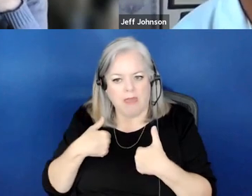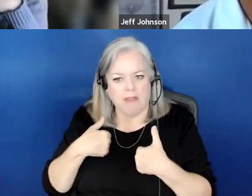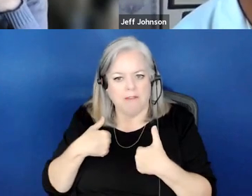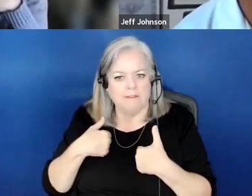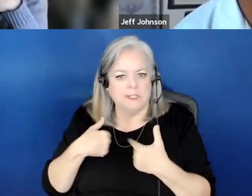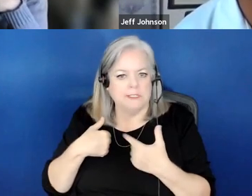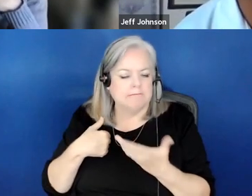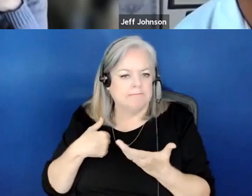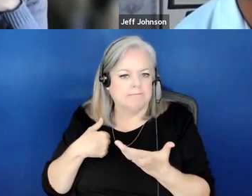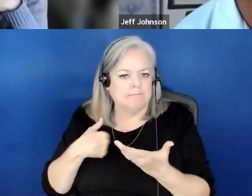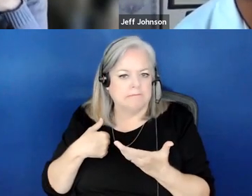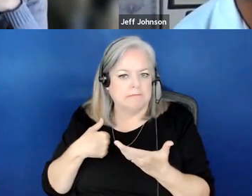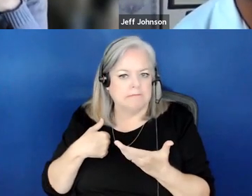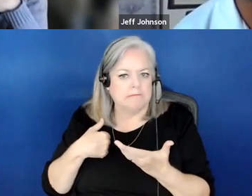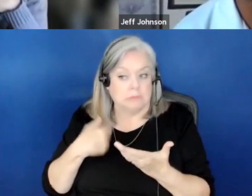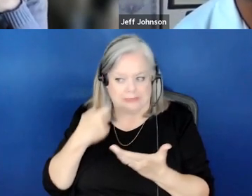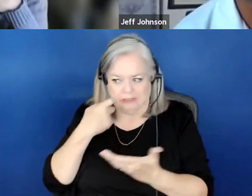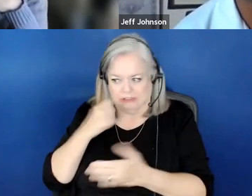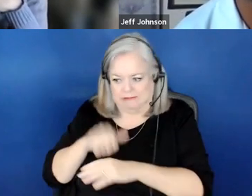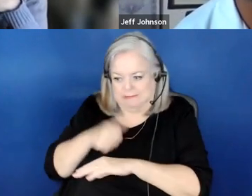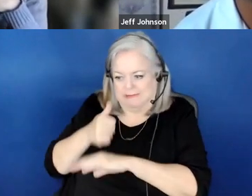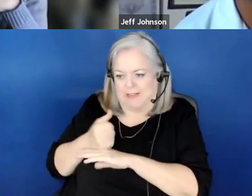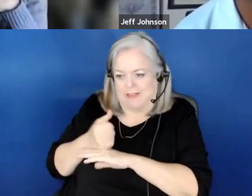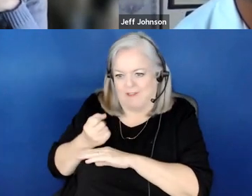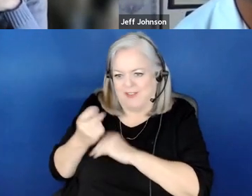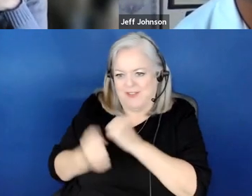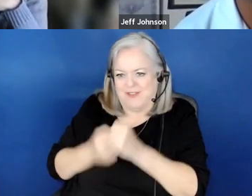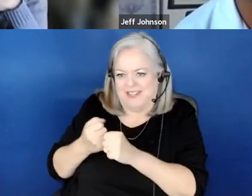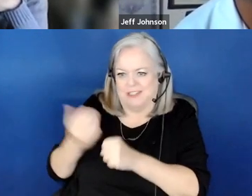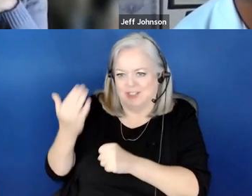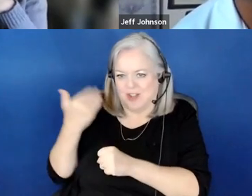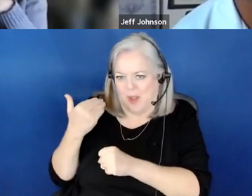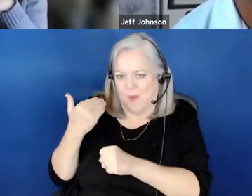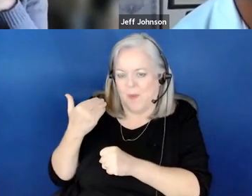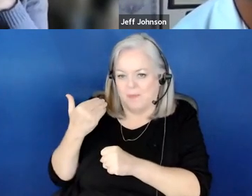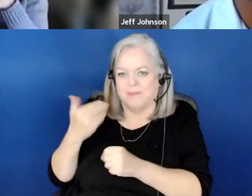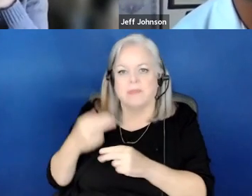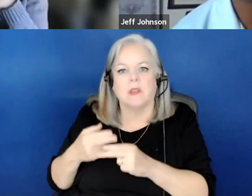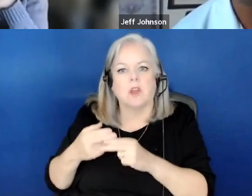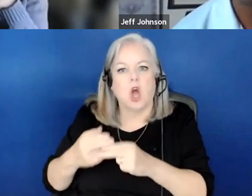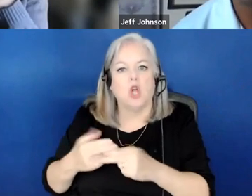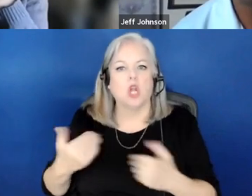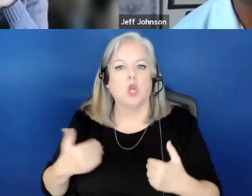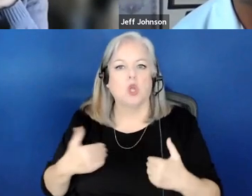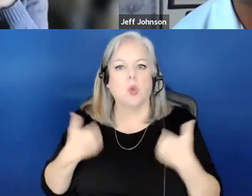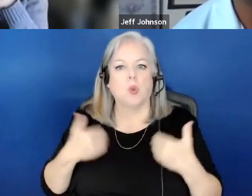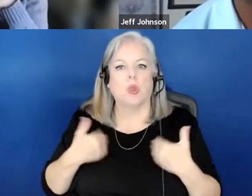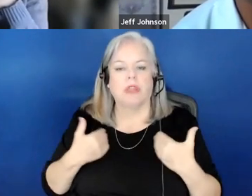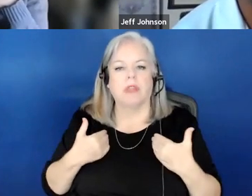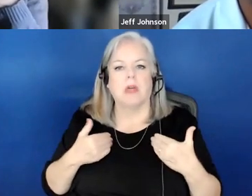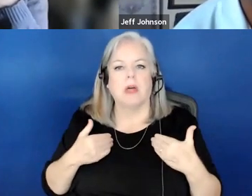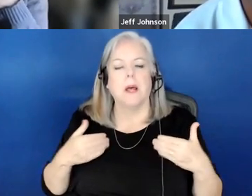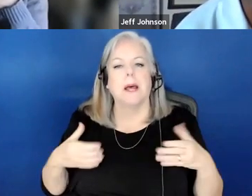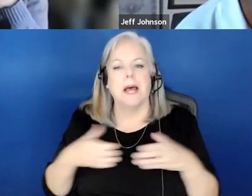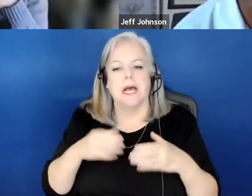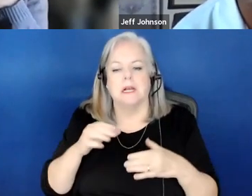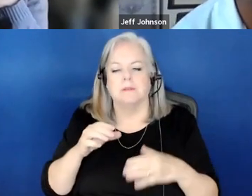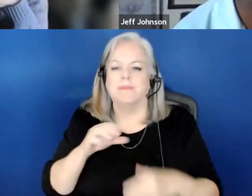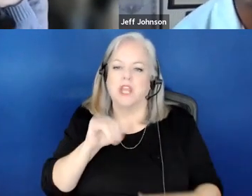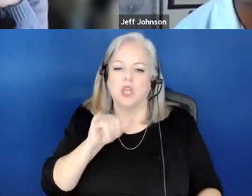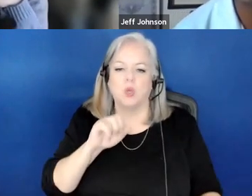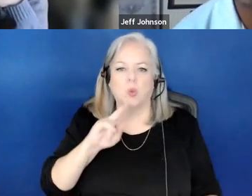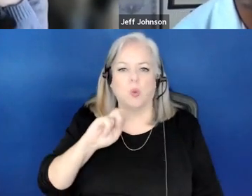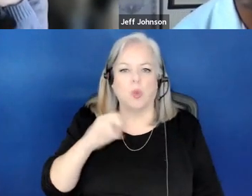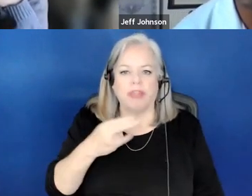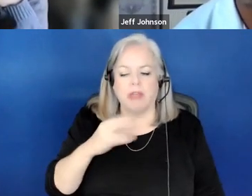but they just put this in place a few years ago it's called the youth commission that was designed